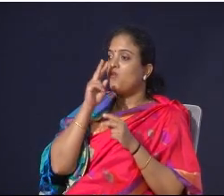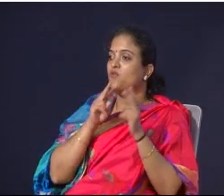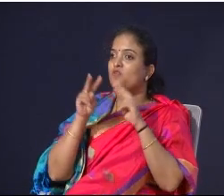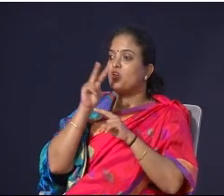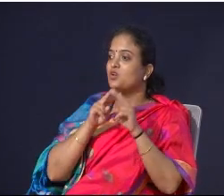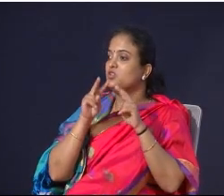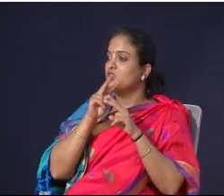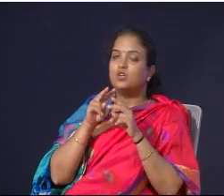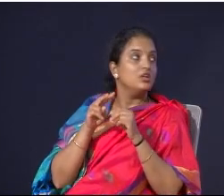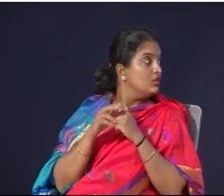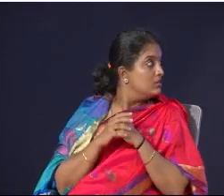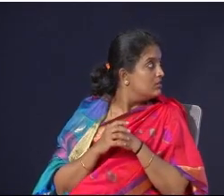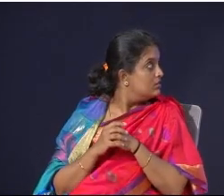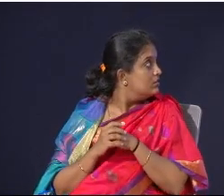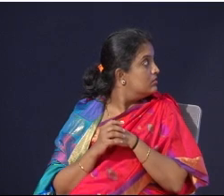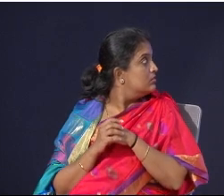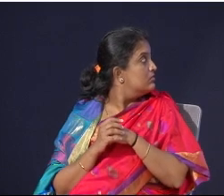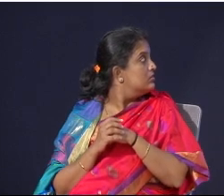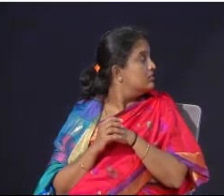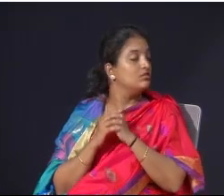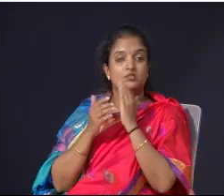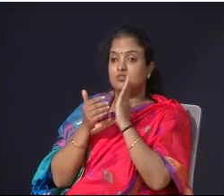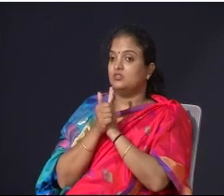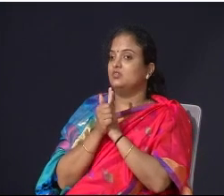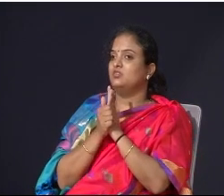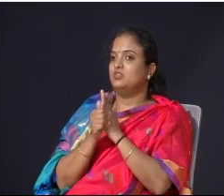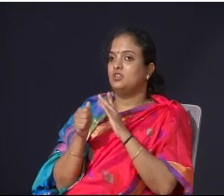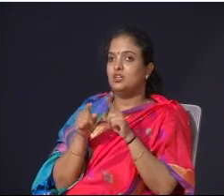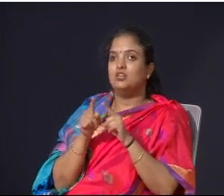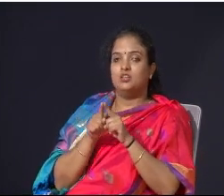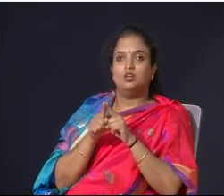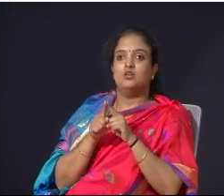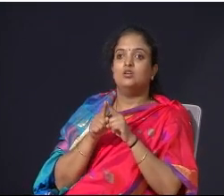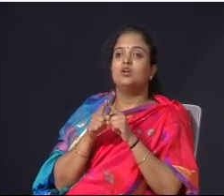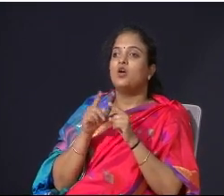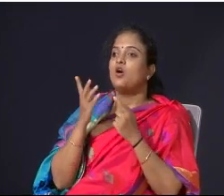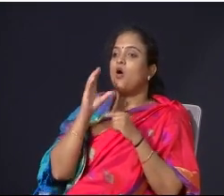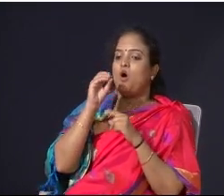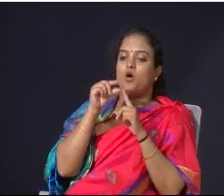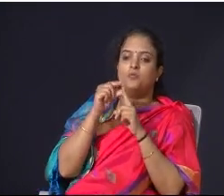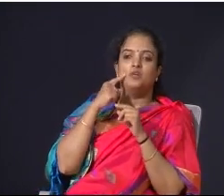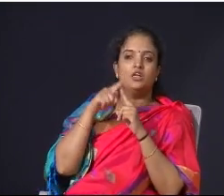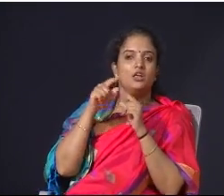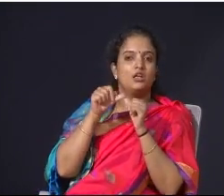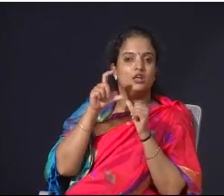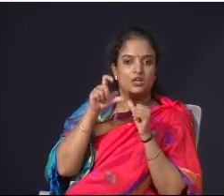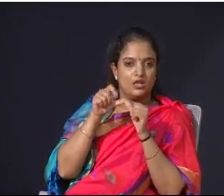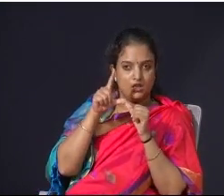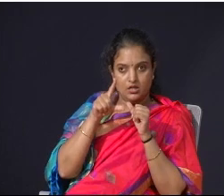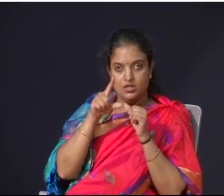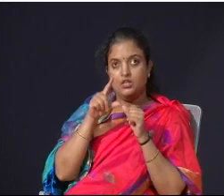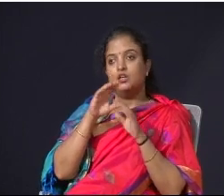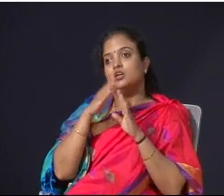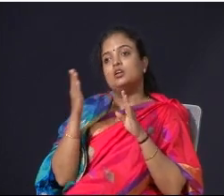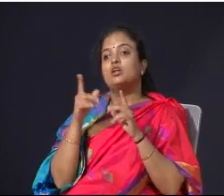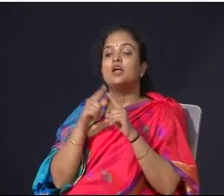Sai Vidyavahini is already working on visual skills. So there are two types of visual skills. One are optical and one are perceptual.